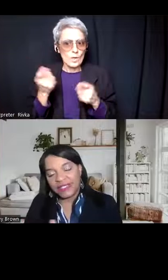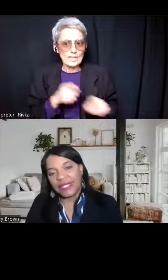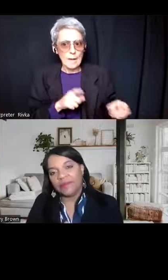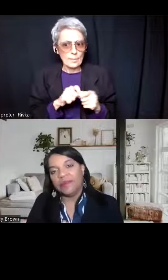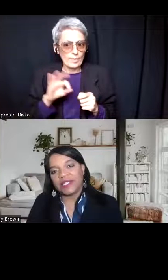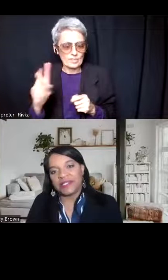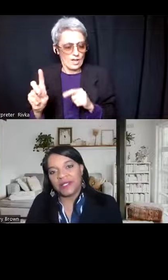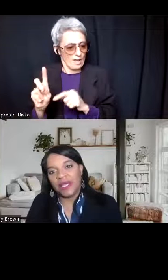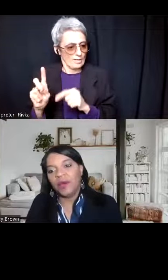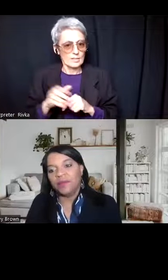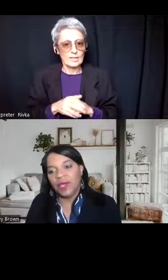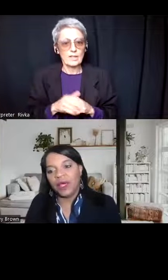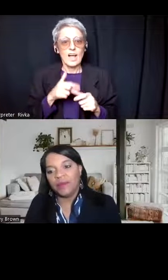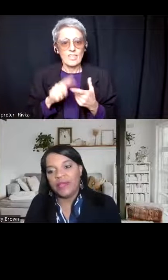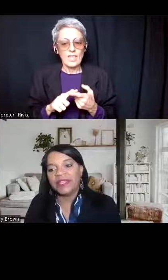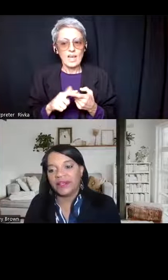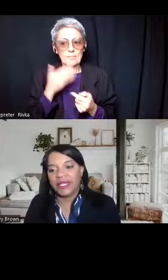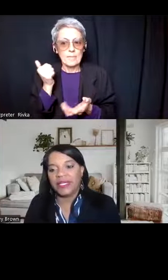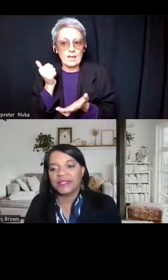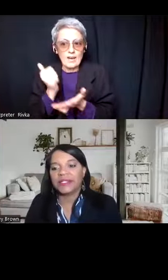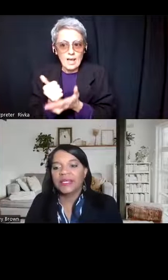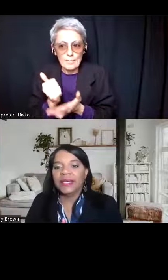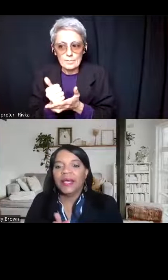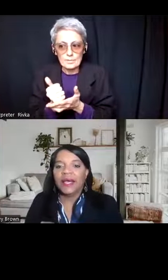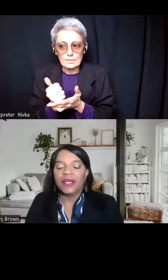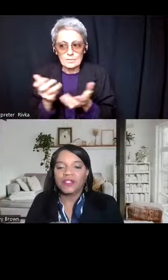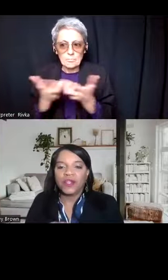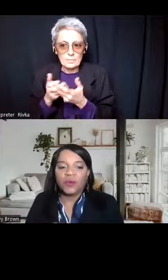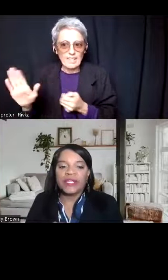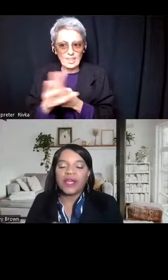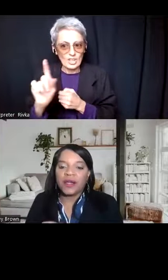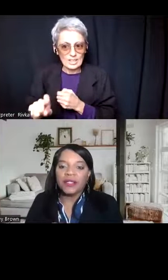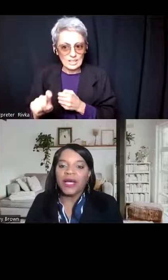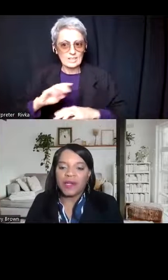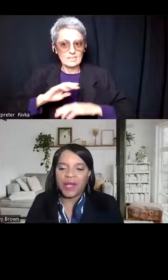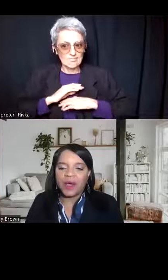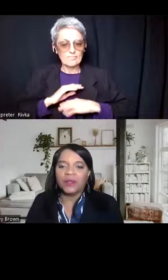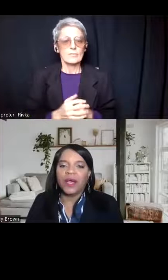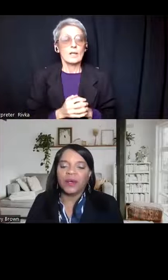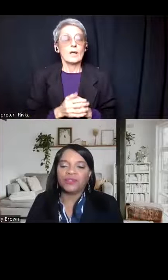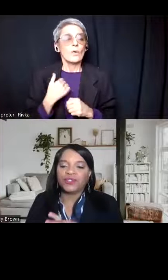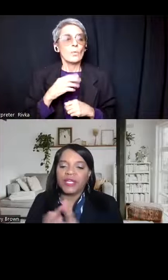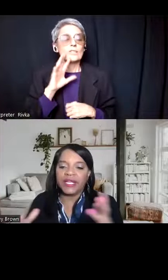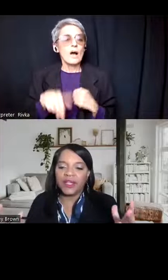child so that they can best help meet their needs. So we talk a lot about treating the